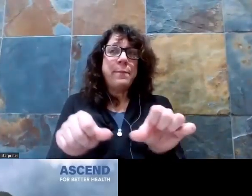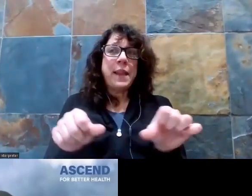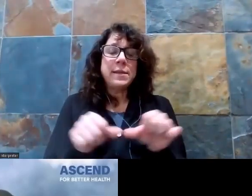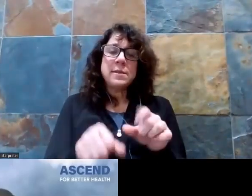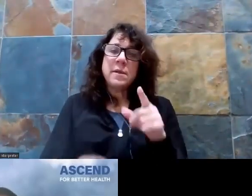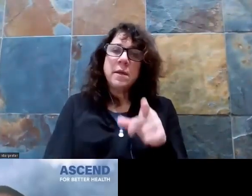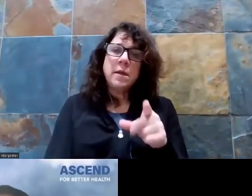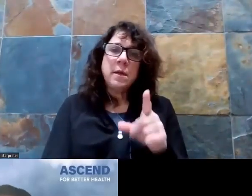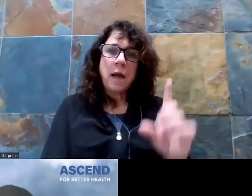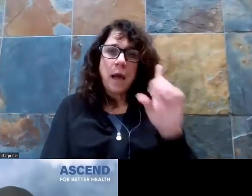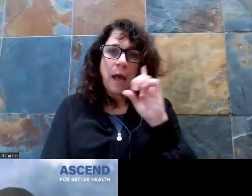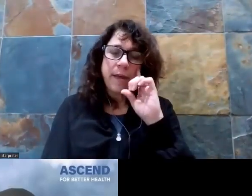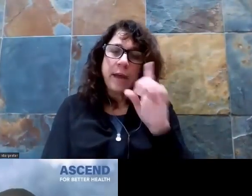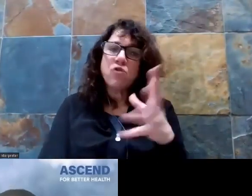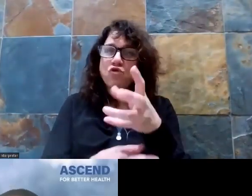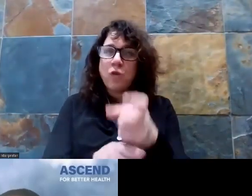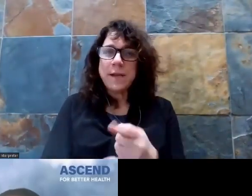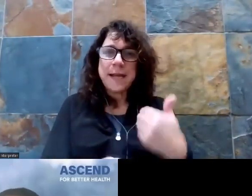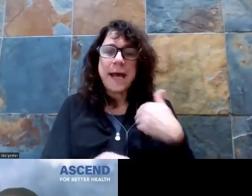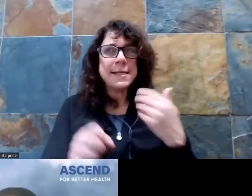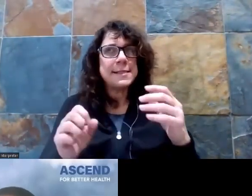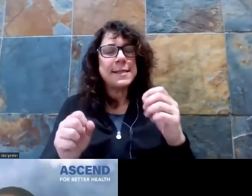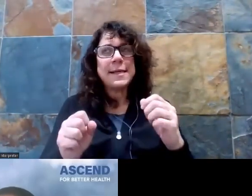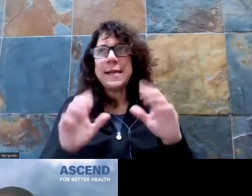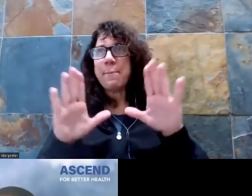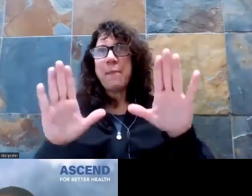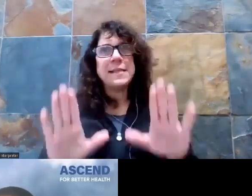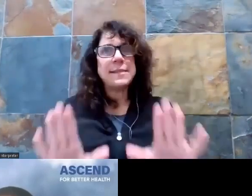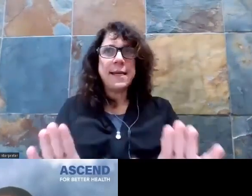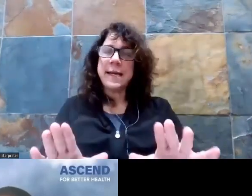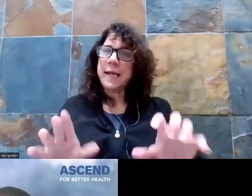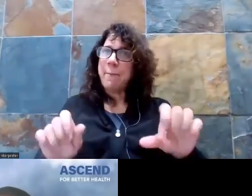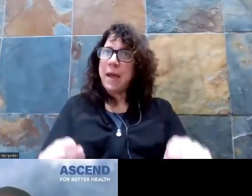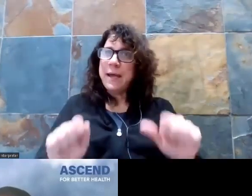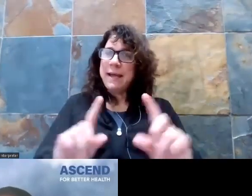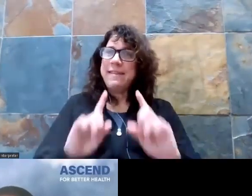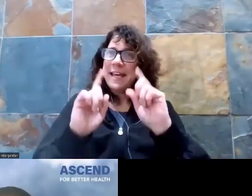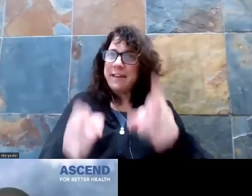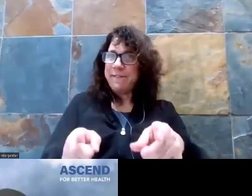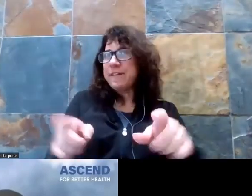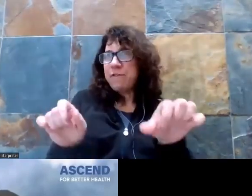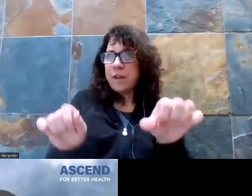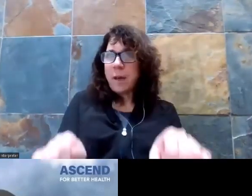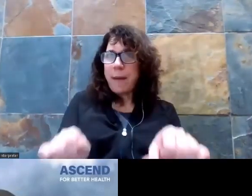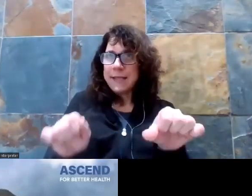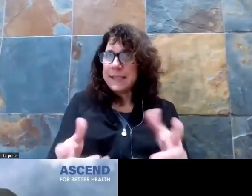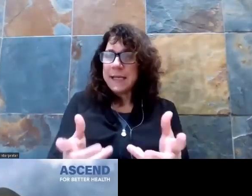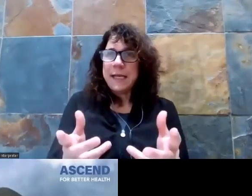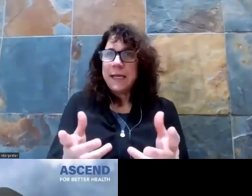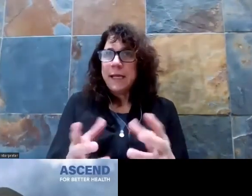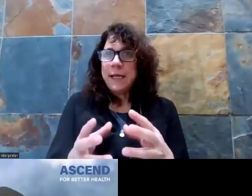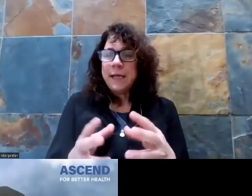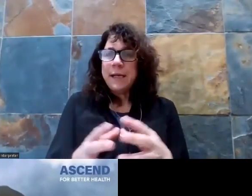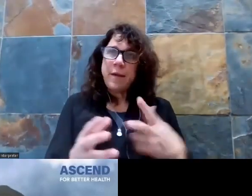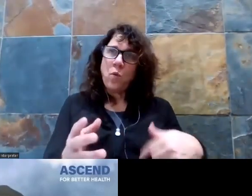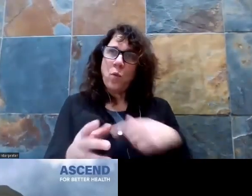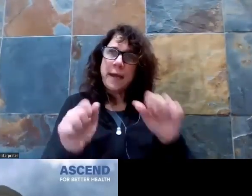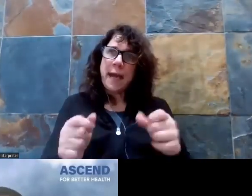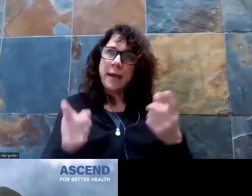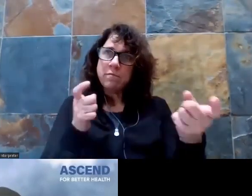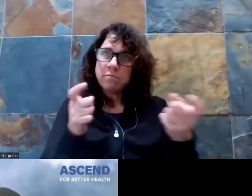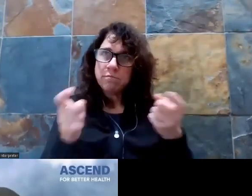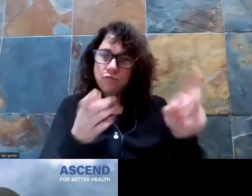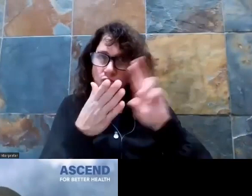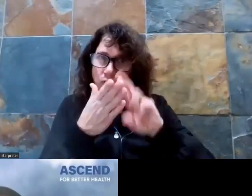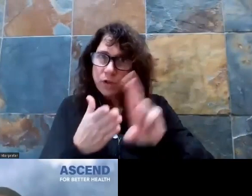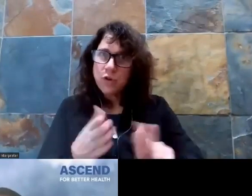I think that USDA has like an amazing capacity, the gift of the capacity that we have to conduct the research,